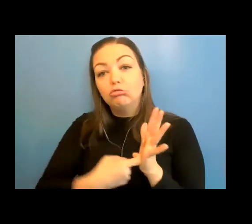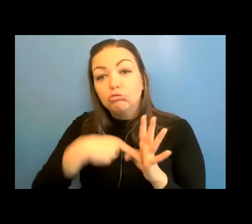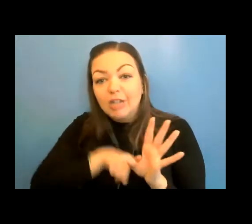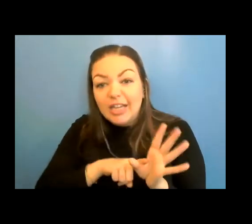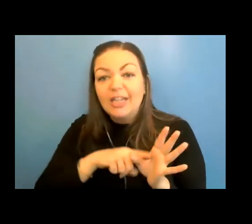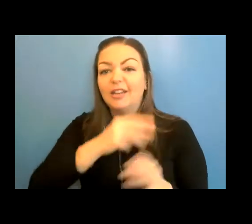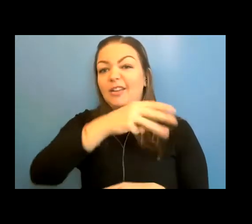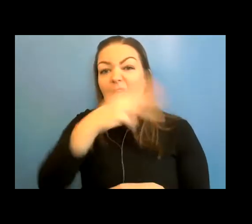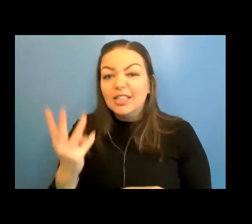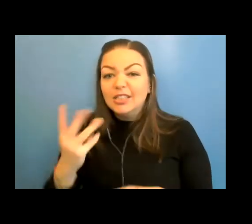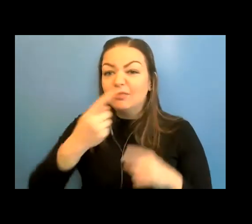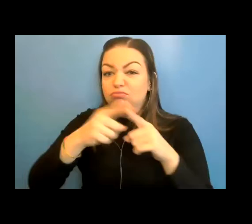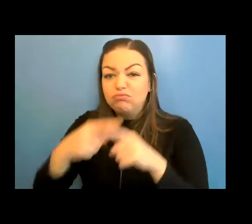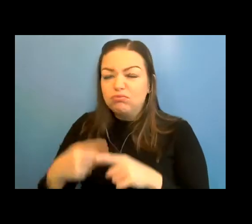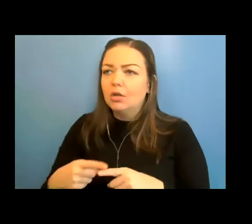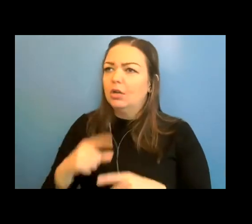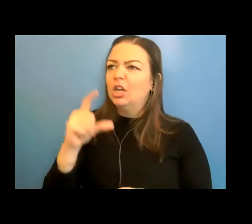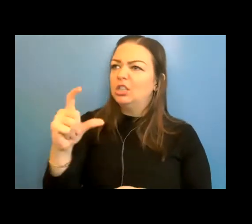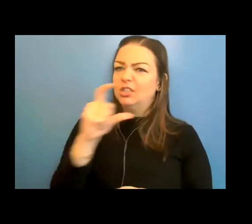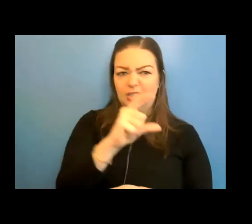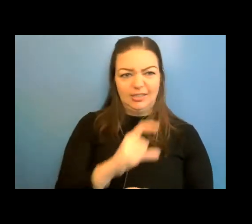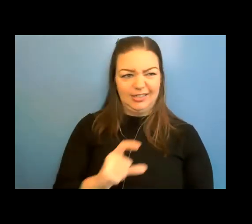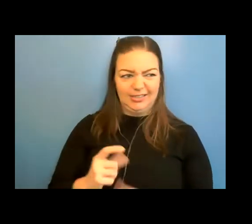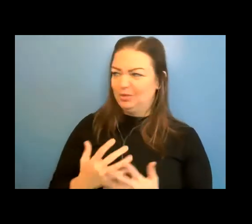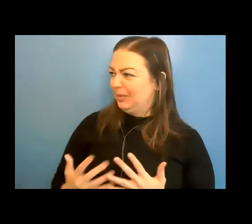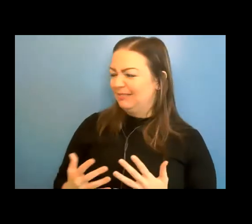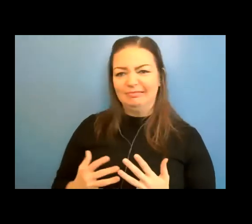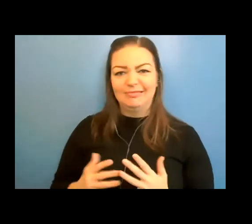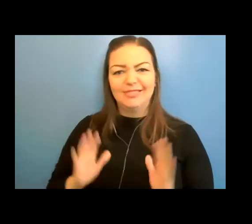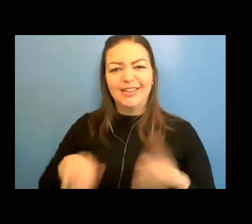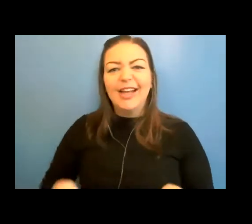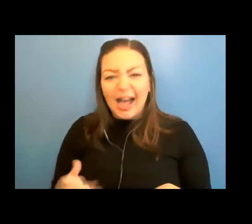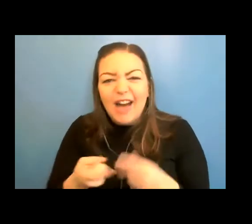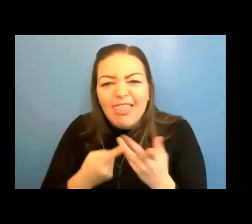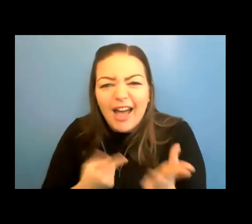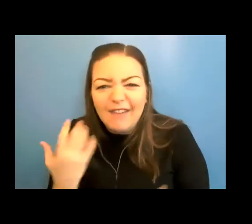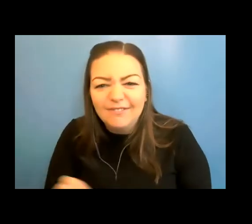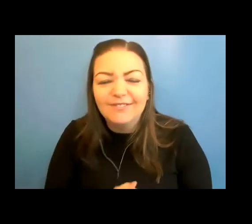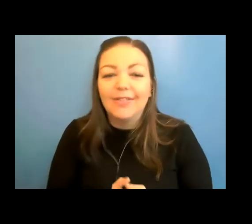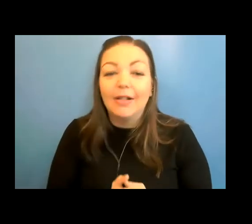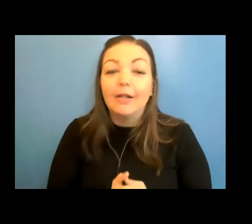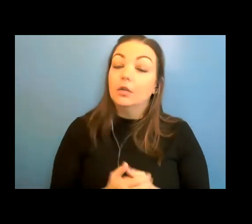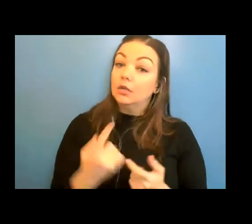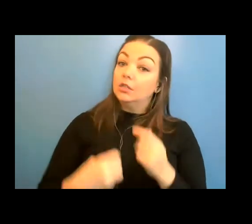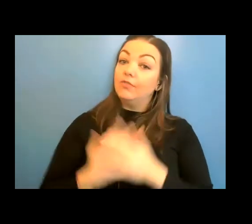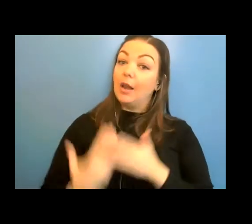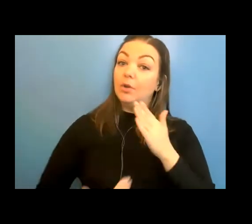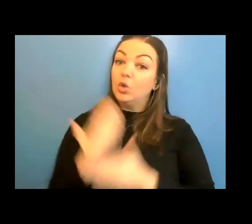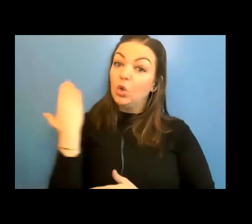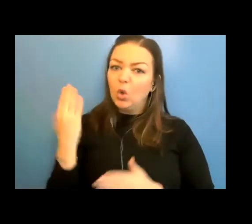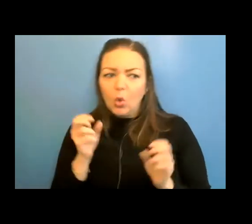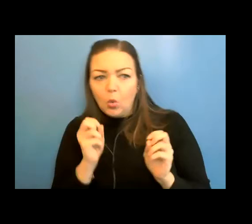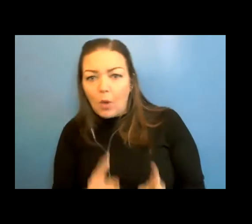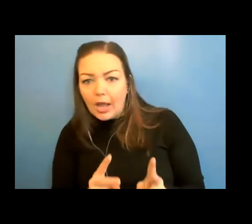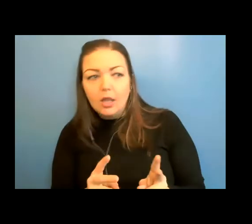not just places that begin with C, a wide range of different places. We developed a new tool to help people think